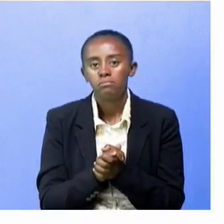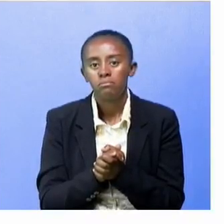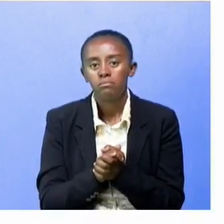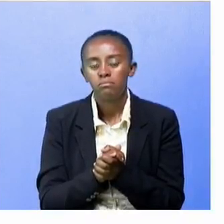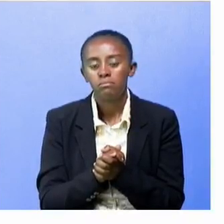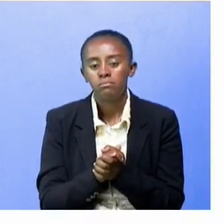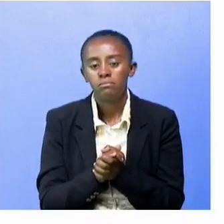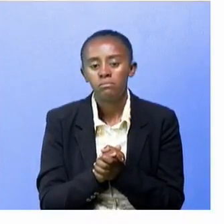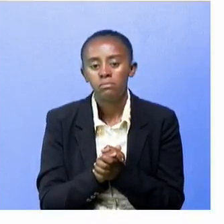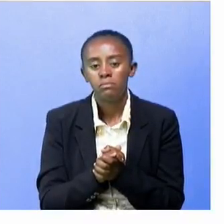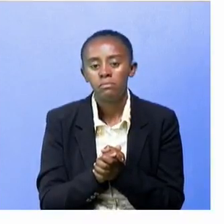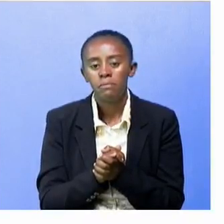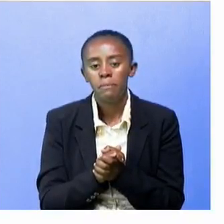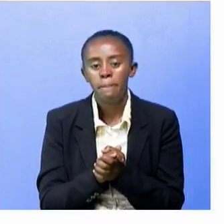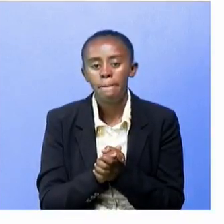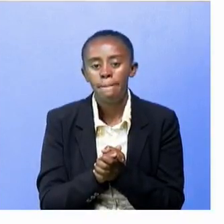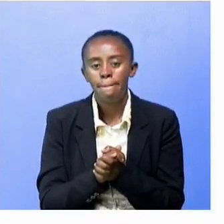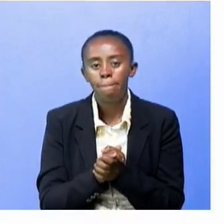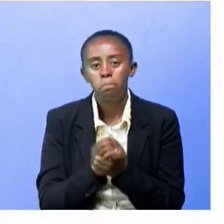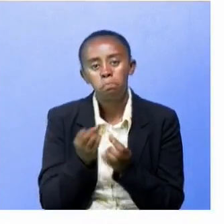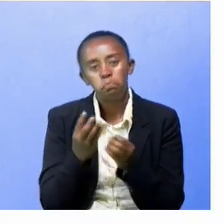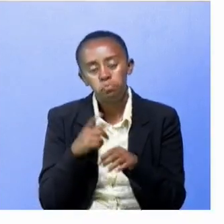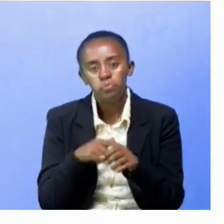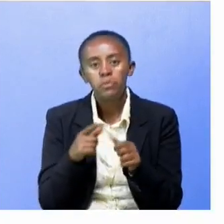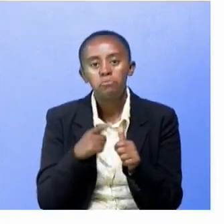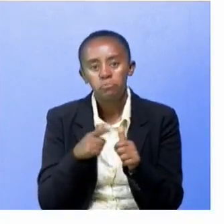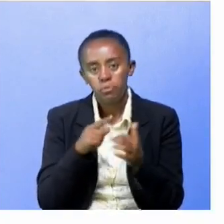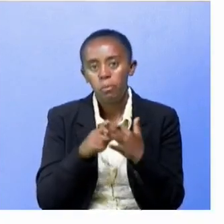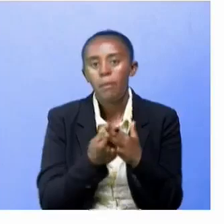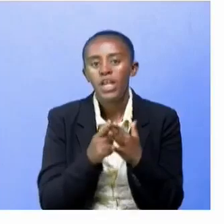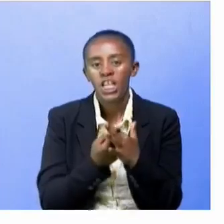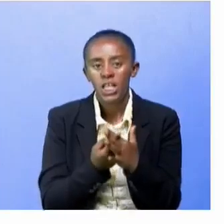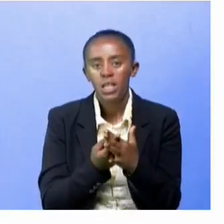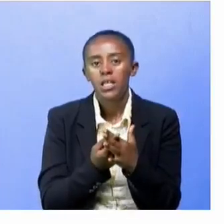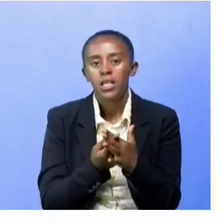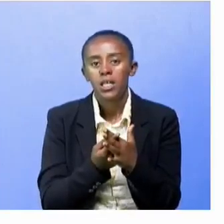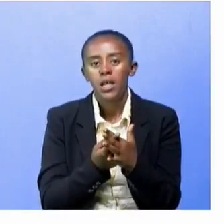at the beginning